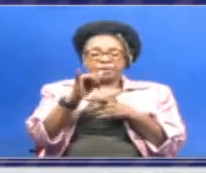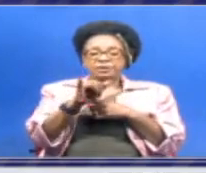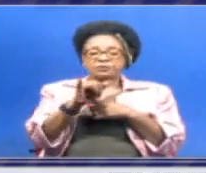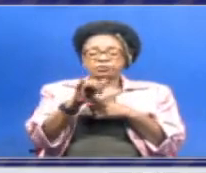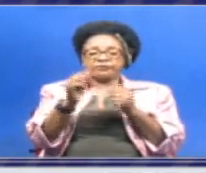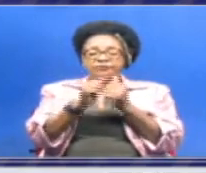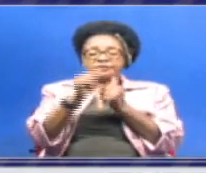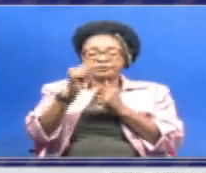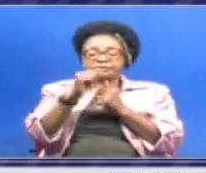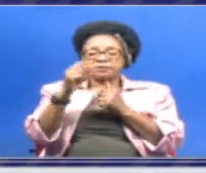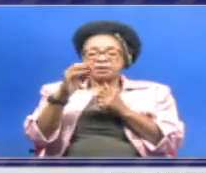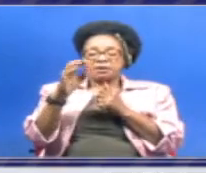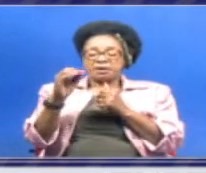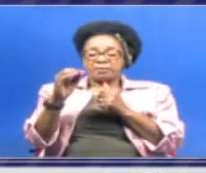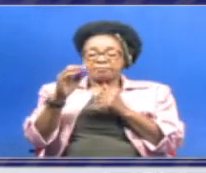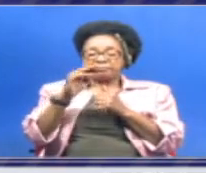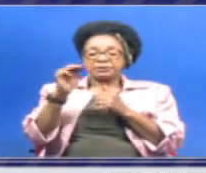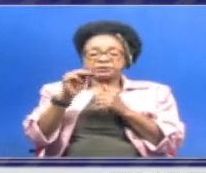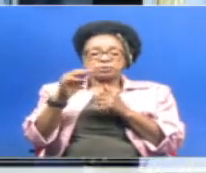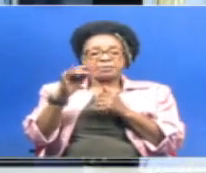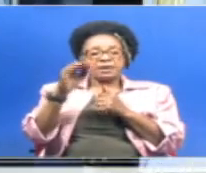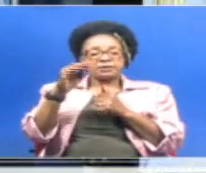and 1 mile races.